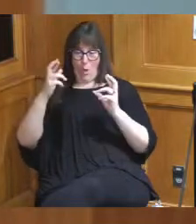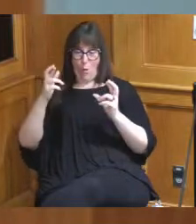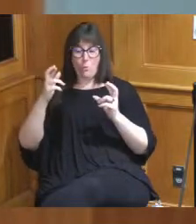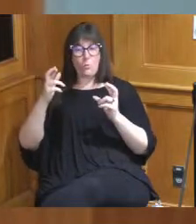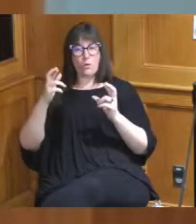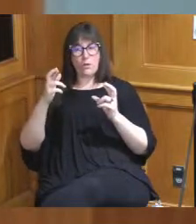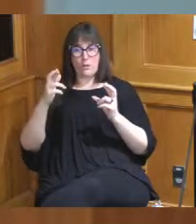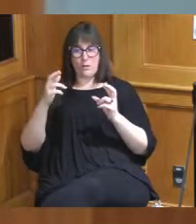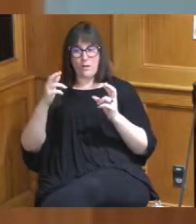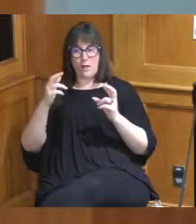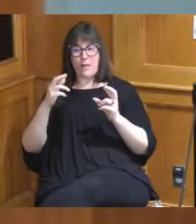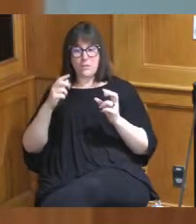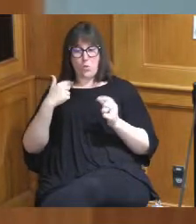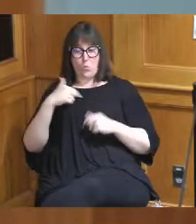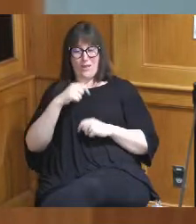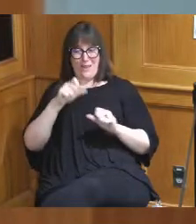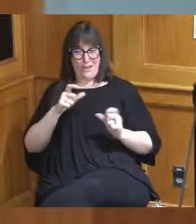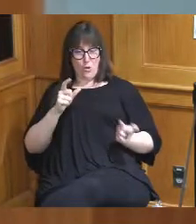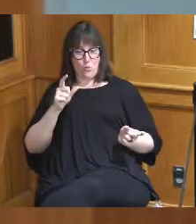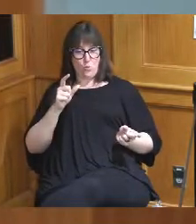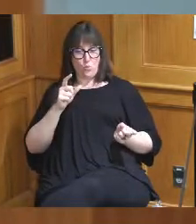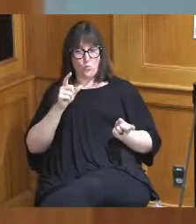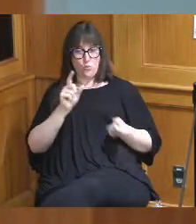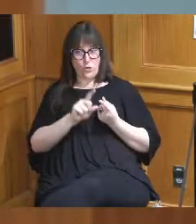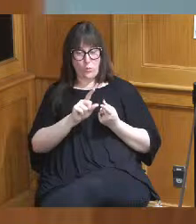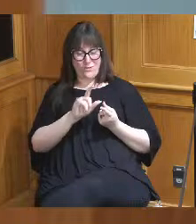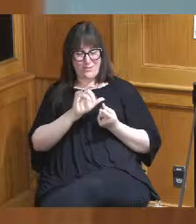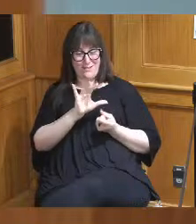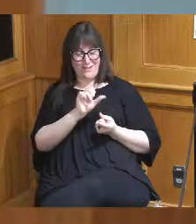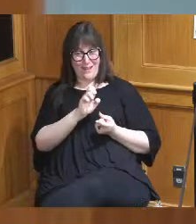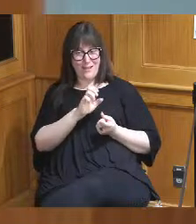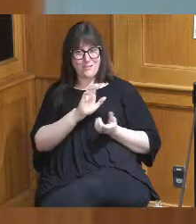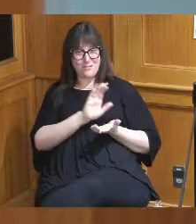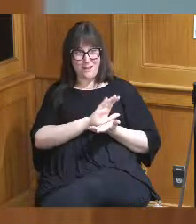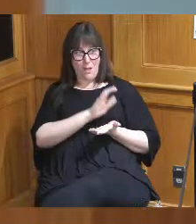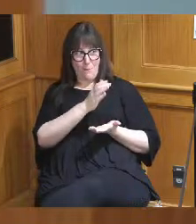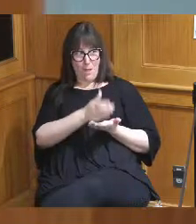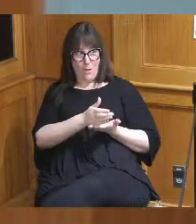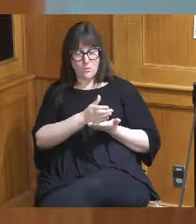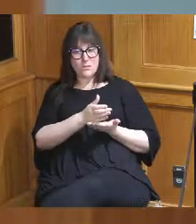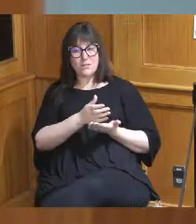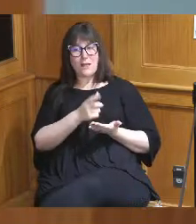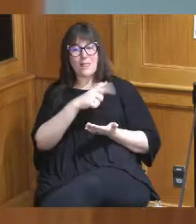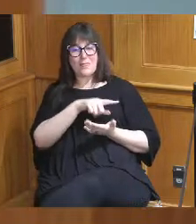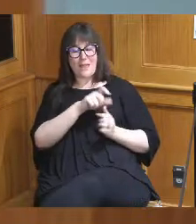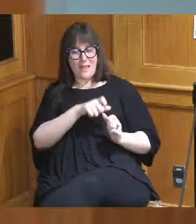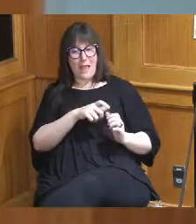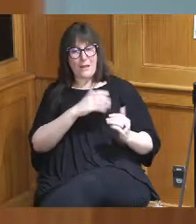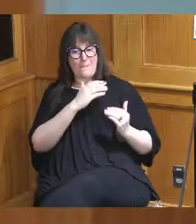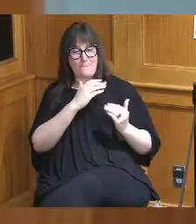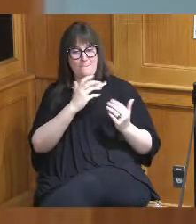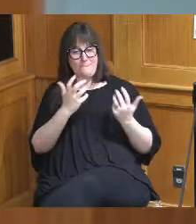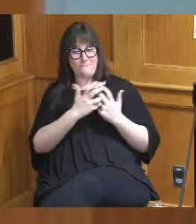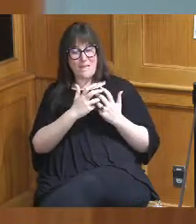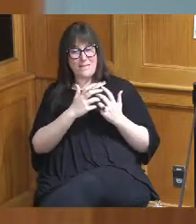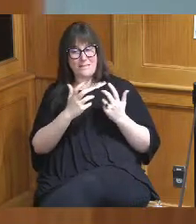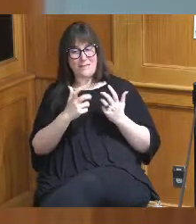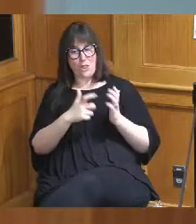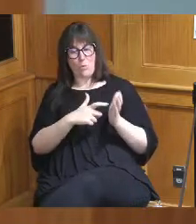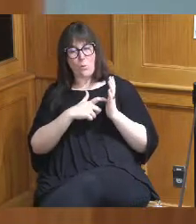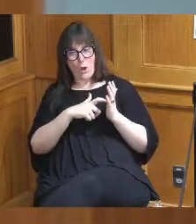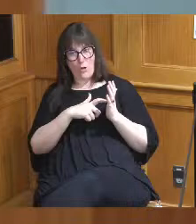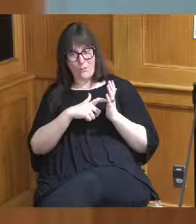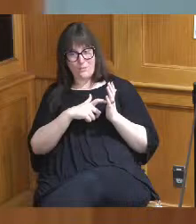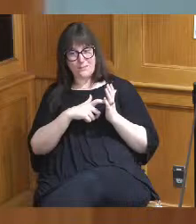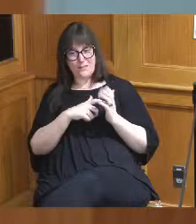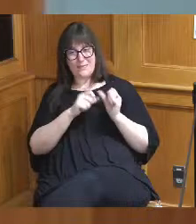to a lower caseload, all of the staff feel like they are able to meet the demands of the job in a way that keeps kids safe.